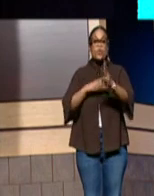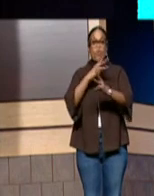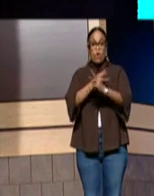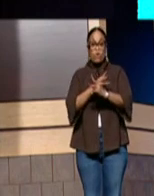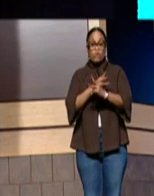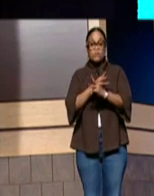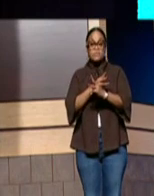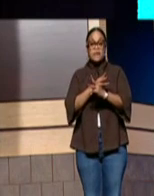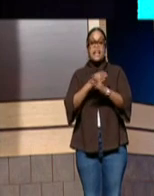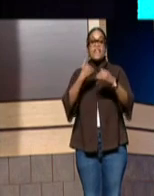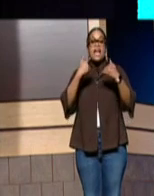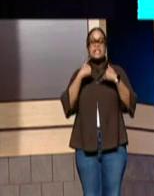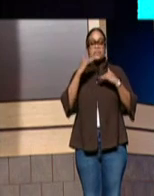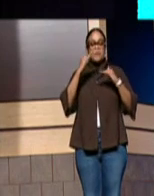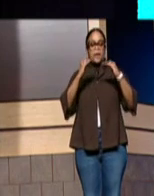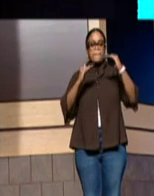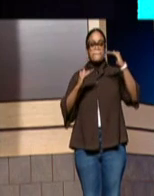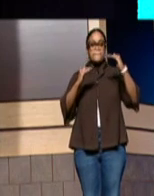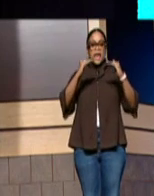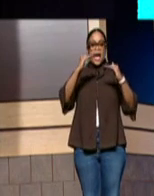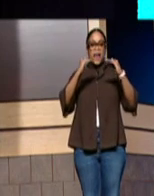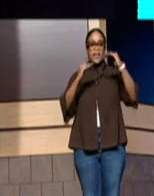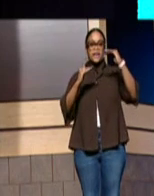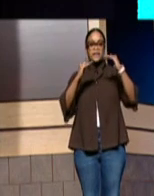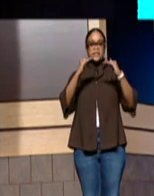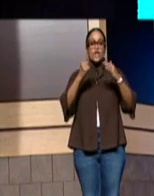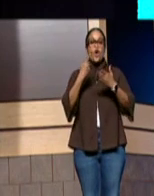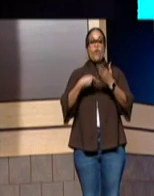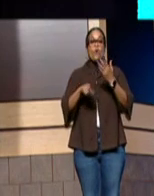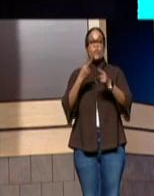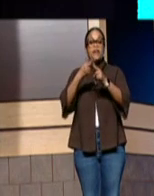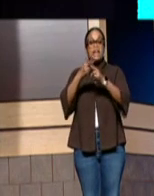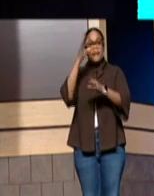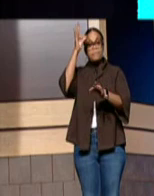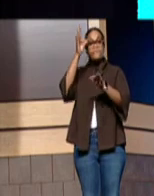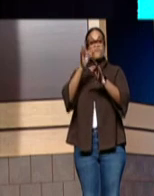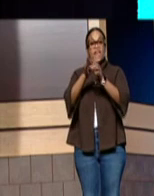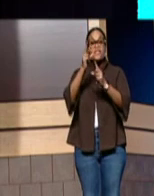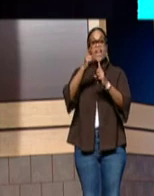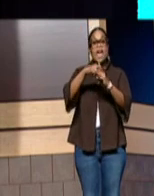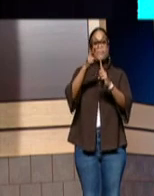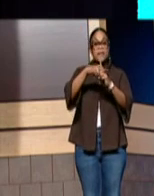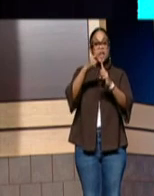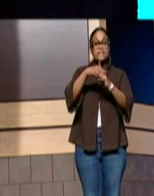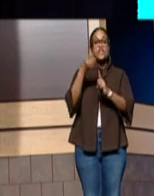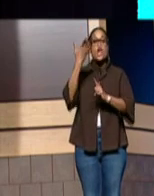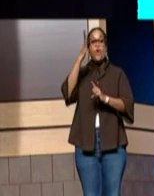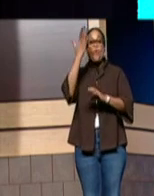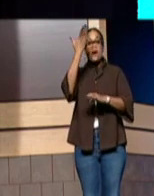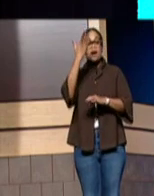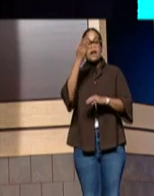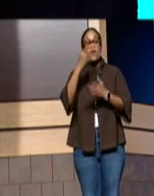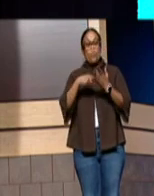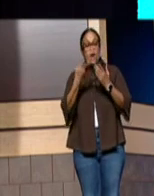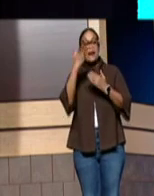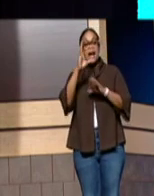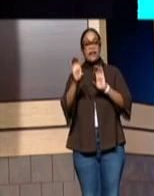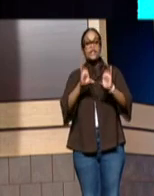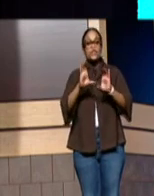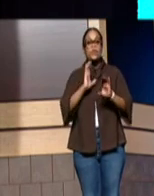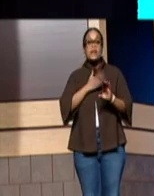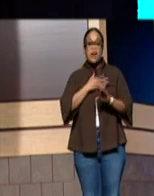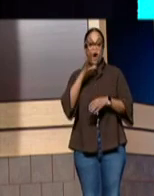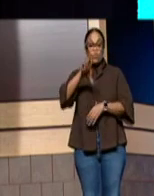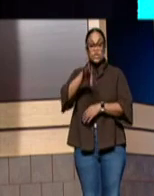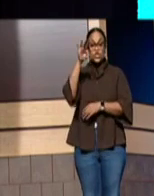some balance between what we call faith application, what God is doing, and yet our choices. So I think, again,